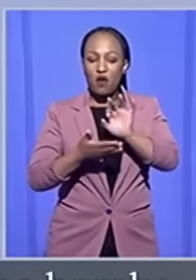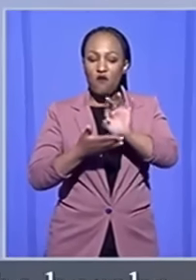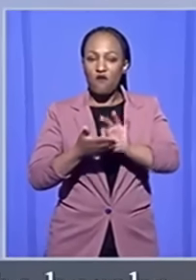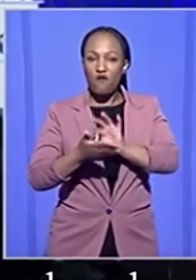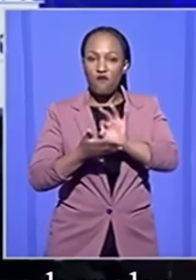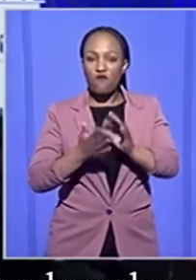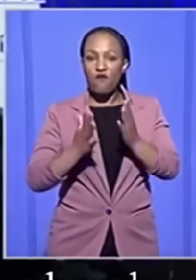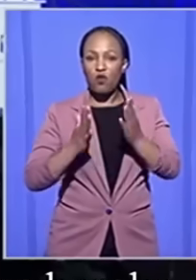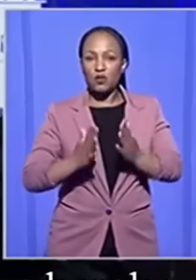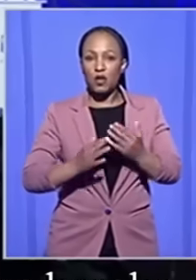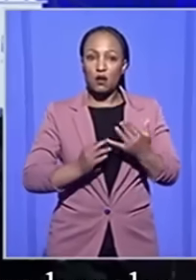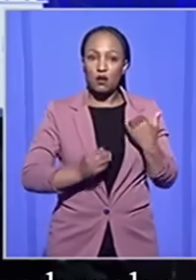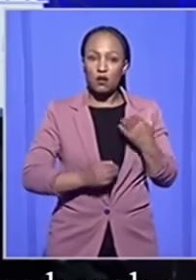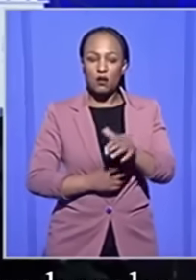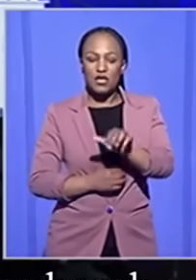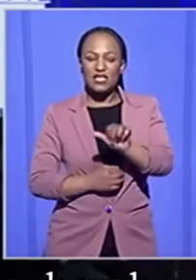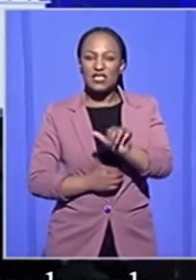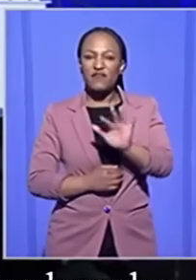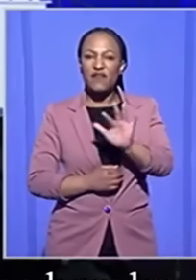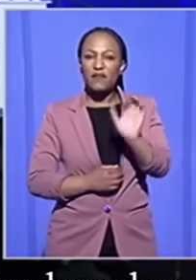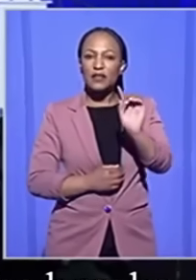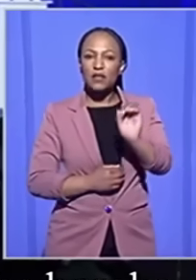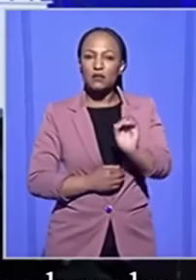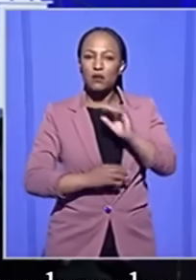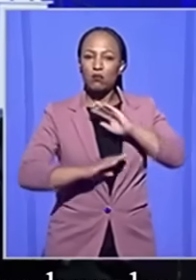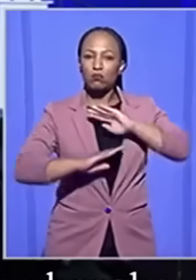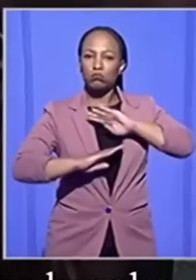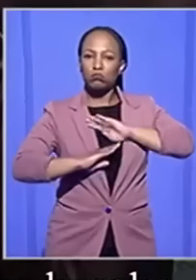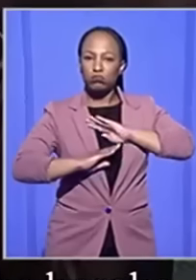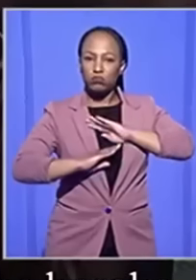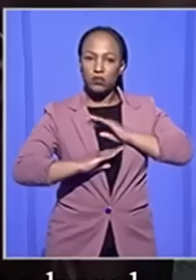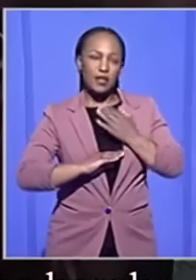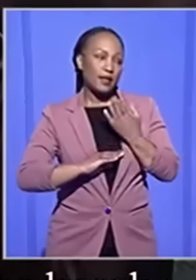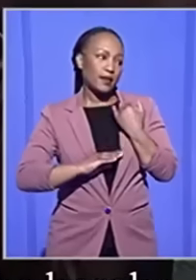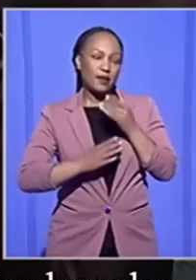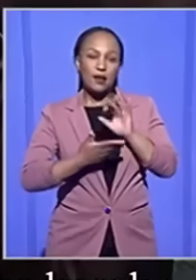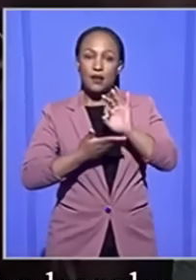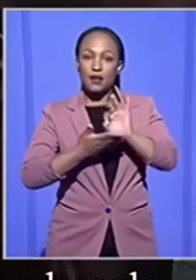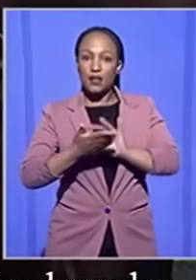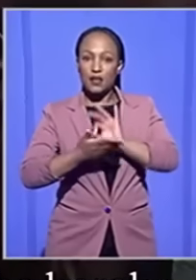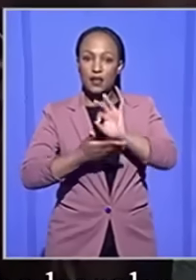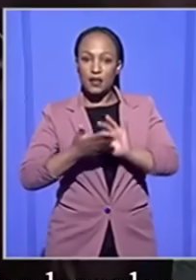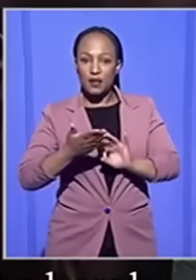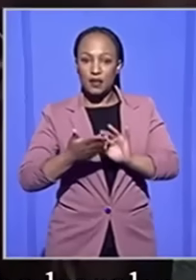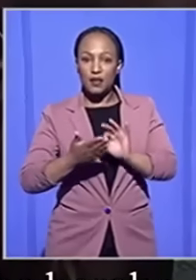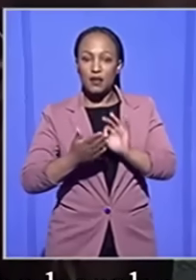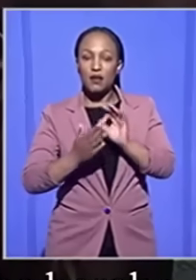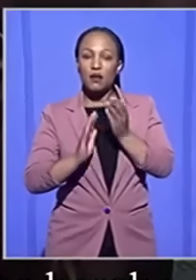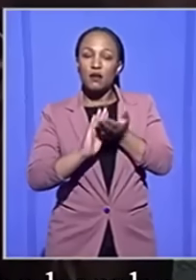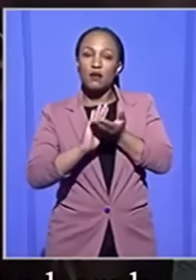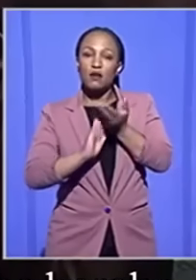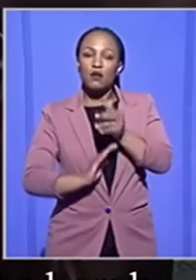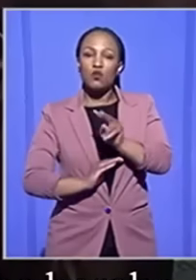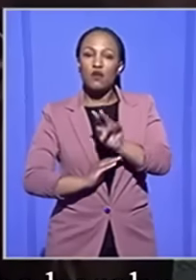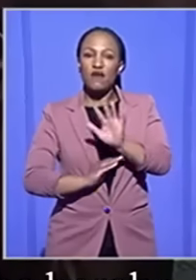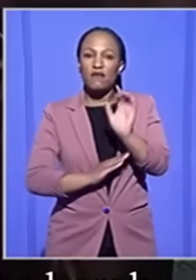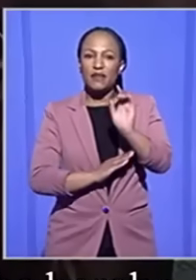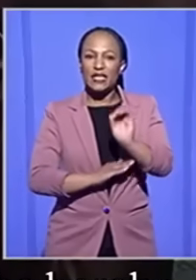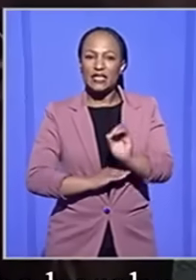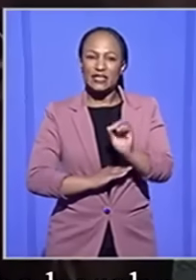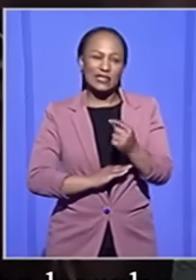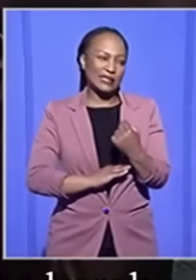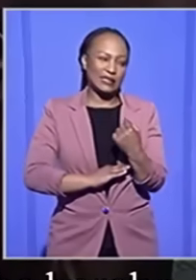was 65%. In the last elections, it plummeted to 25%.